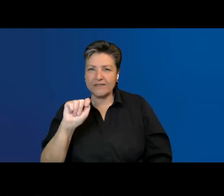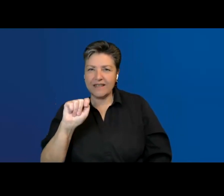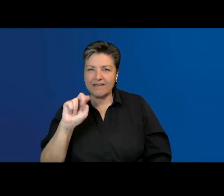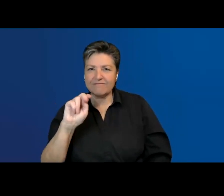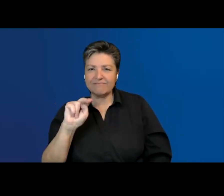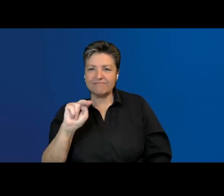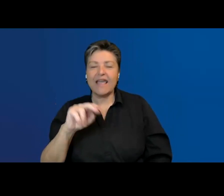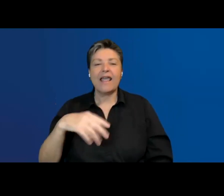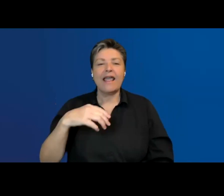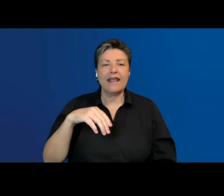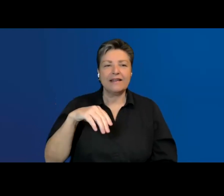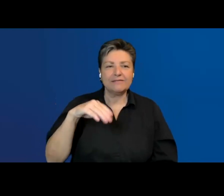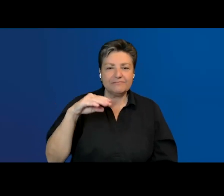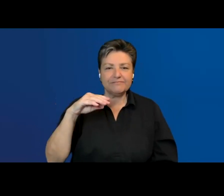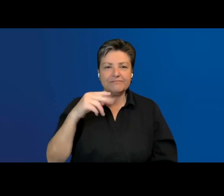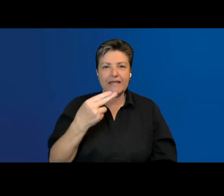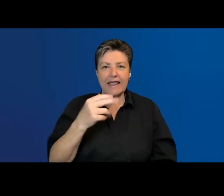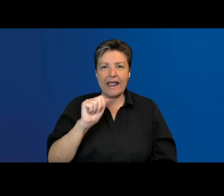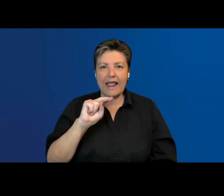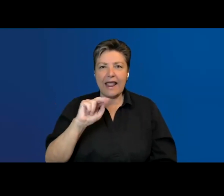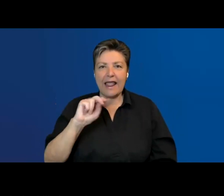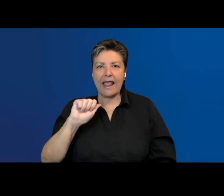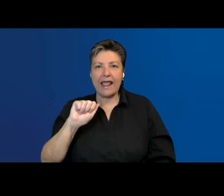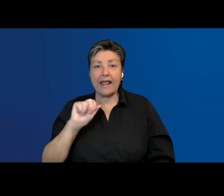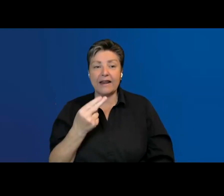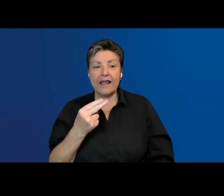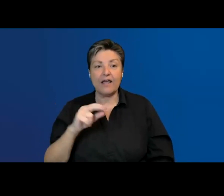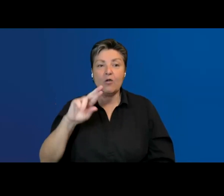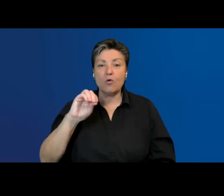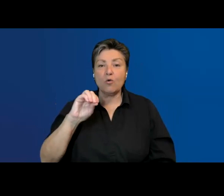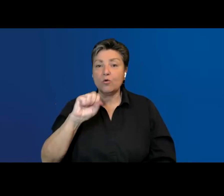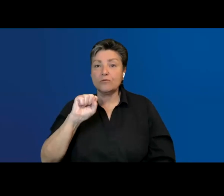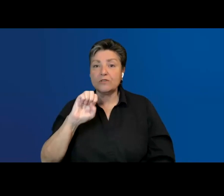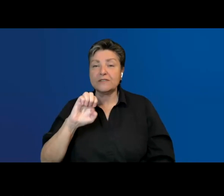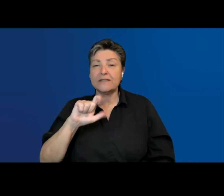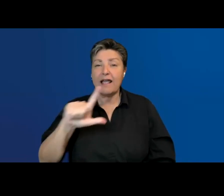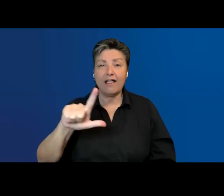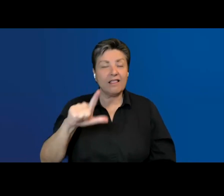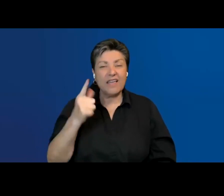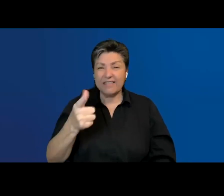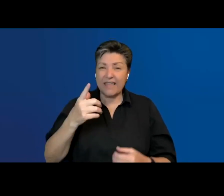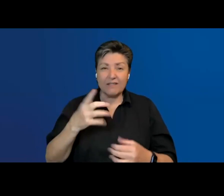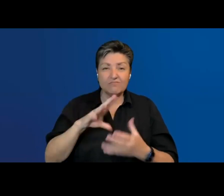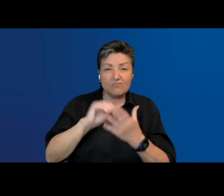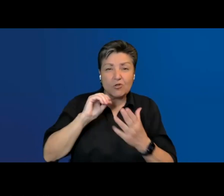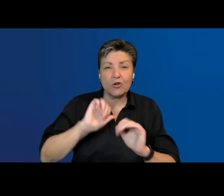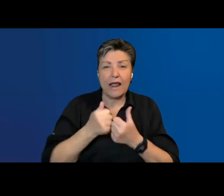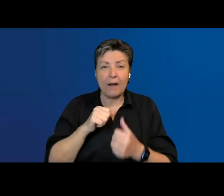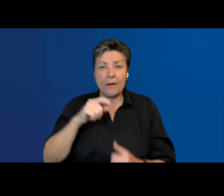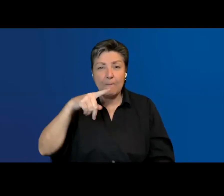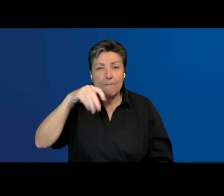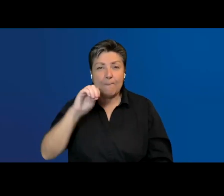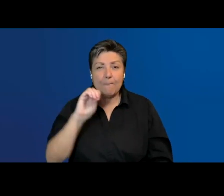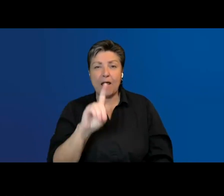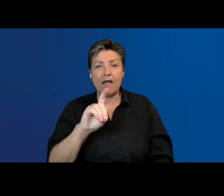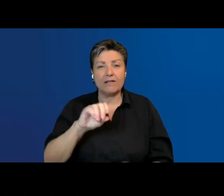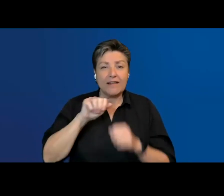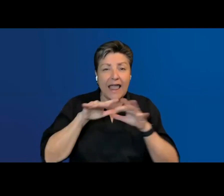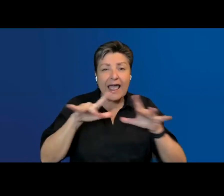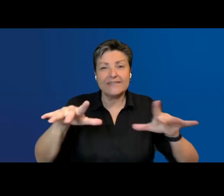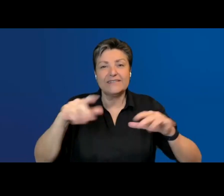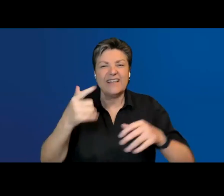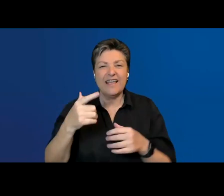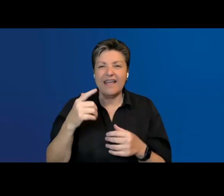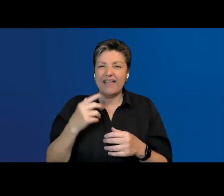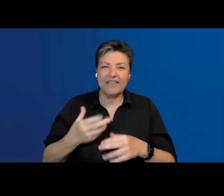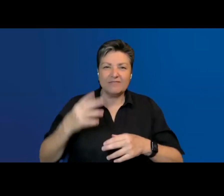fellowship offers, as our team was able to see their skills in action. I also will be joined by my colleague Ben Bond, who had a paid